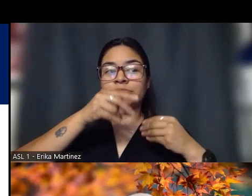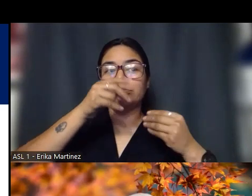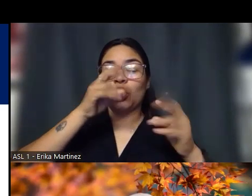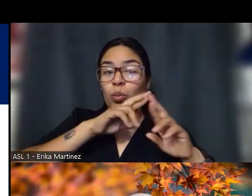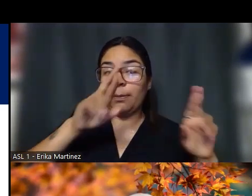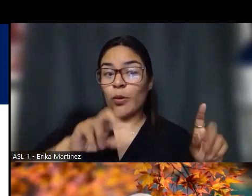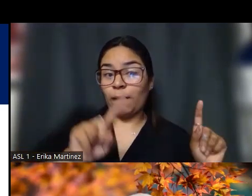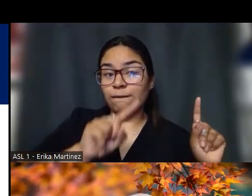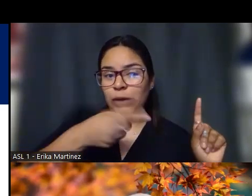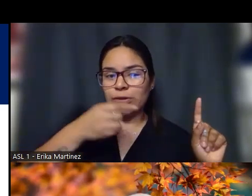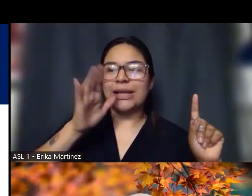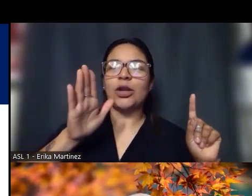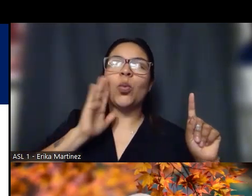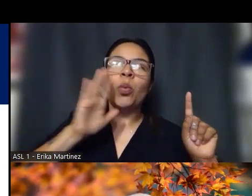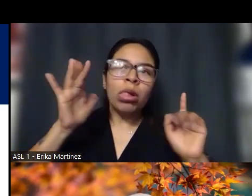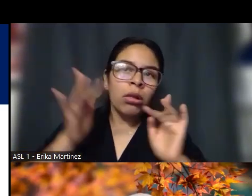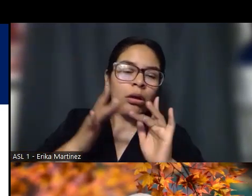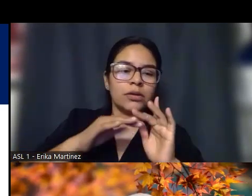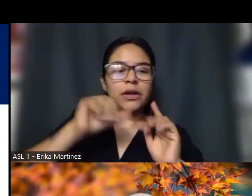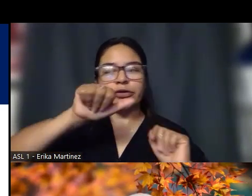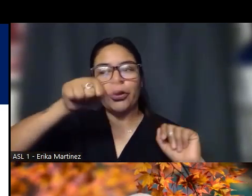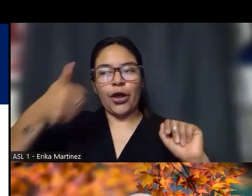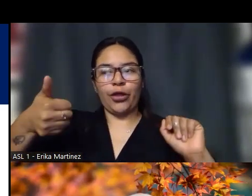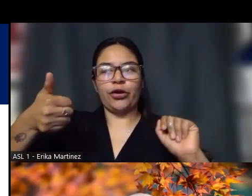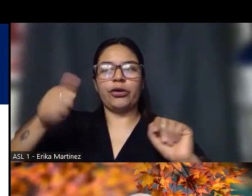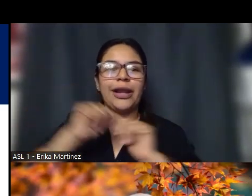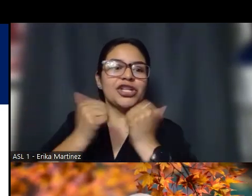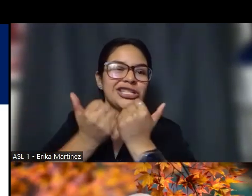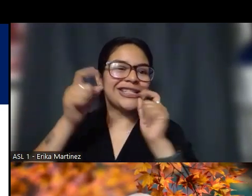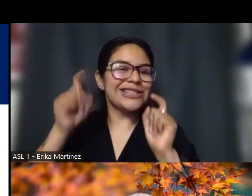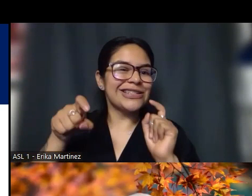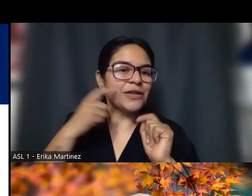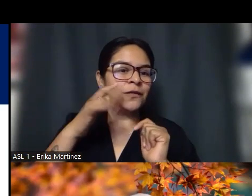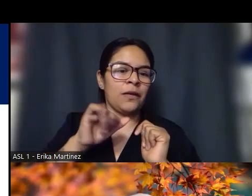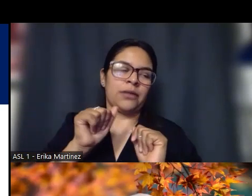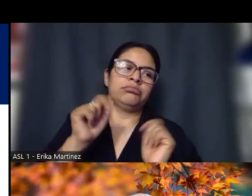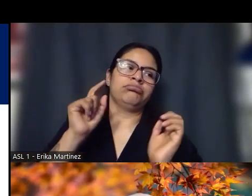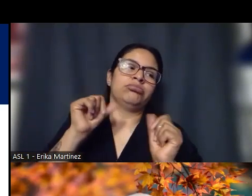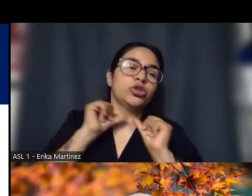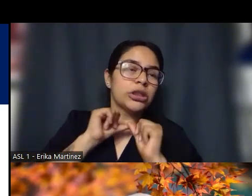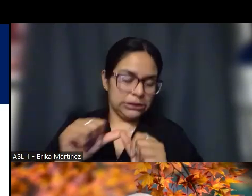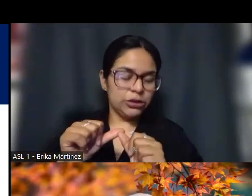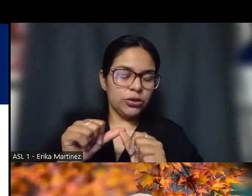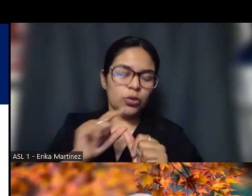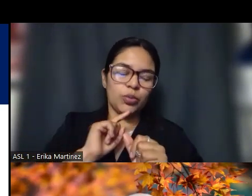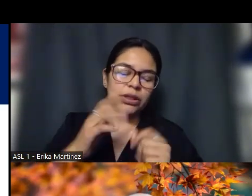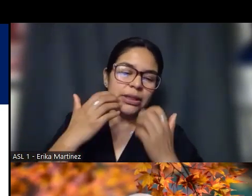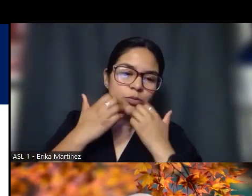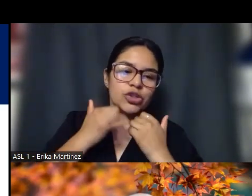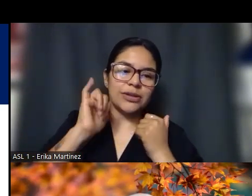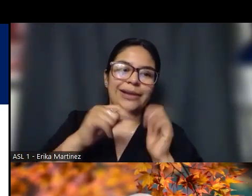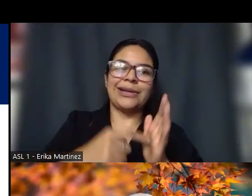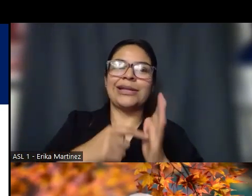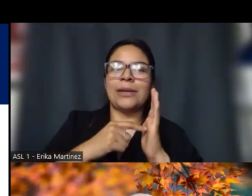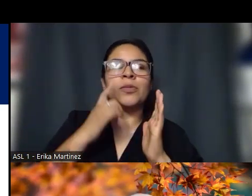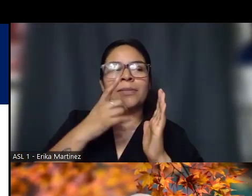investigation and involve the other parties as well. So I really appreciate this example because